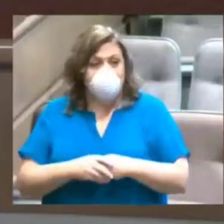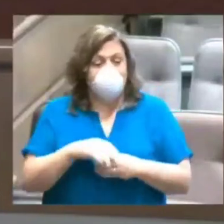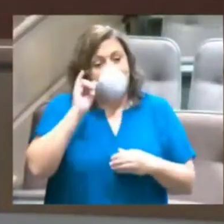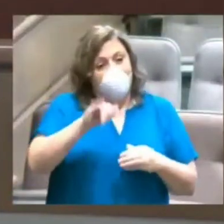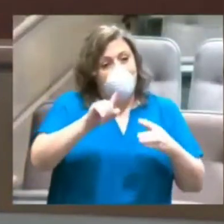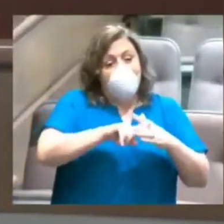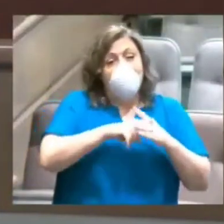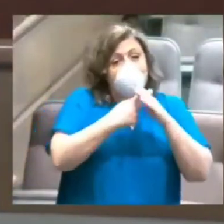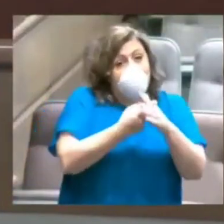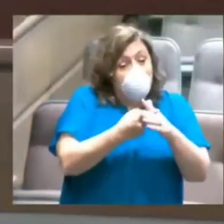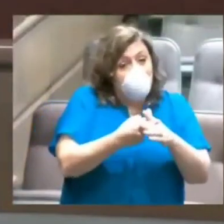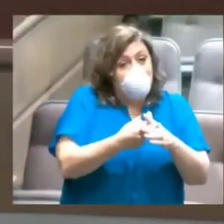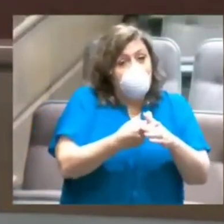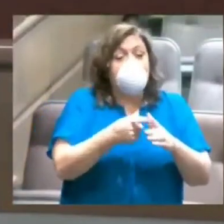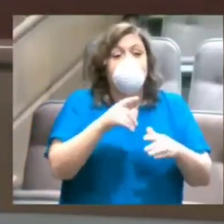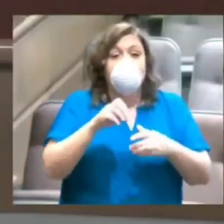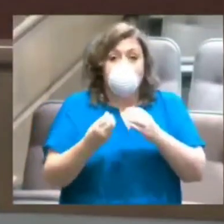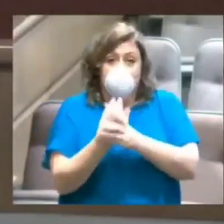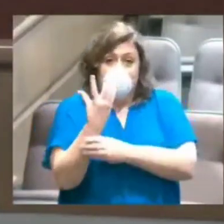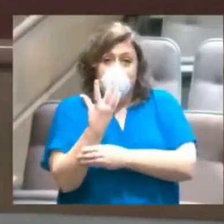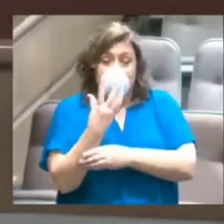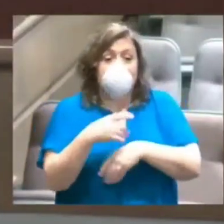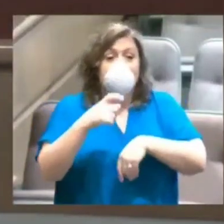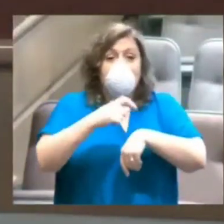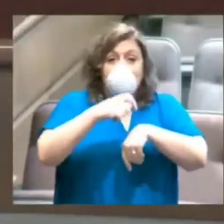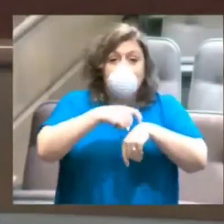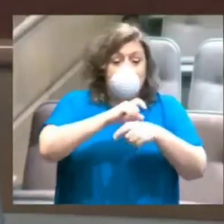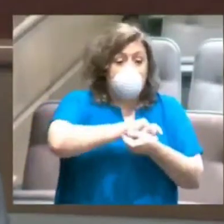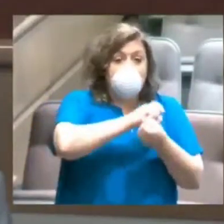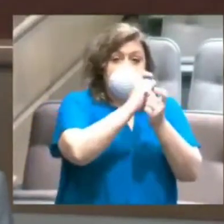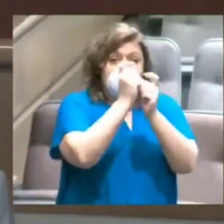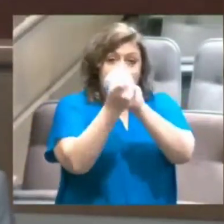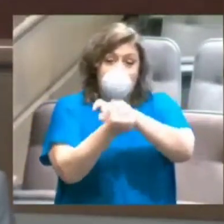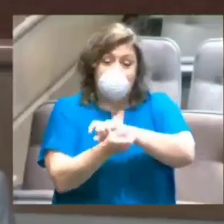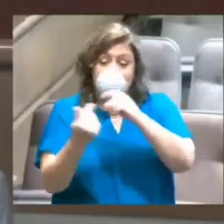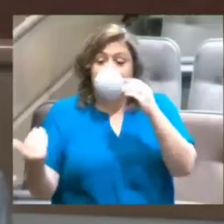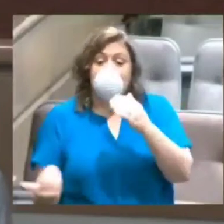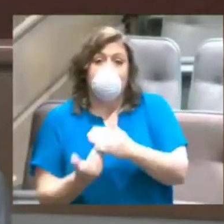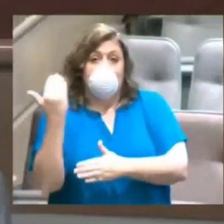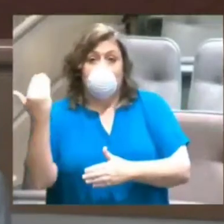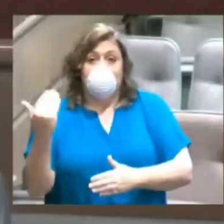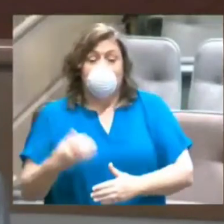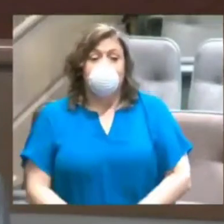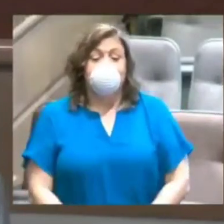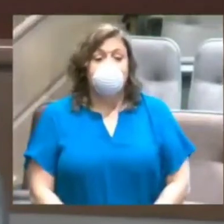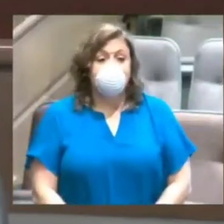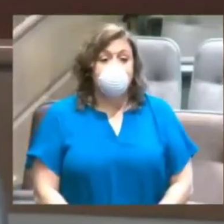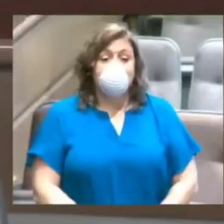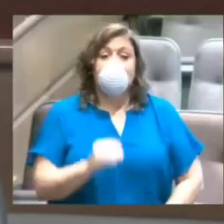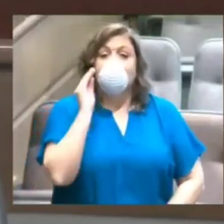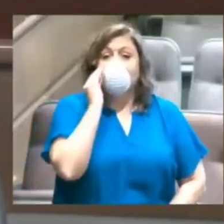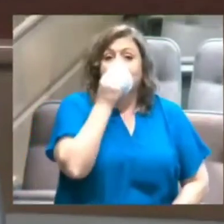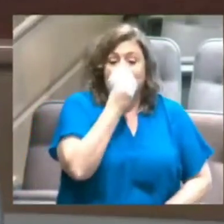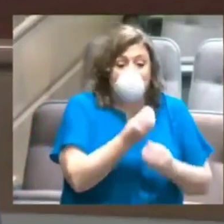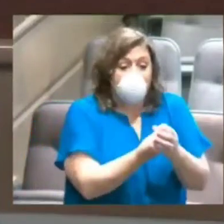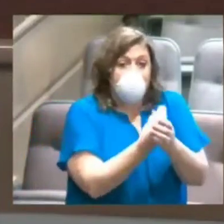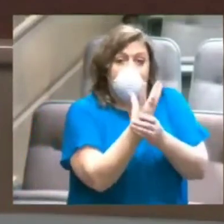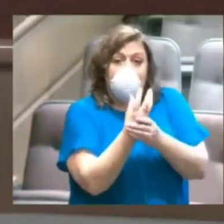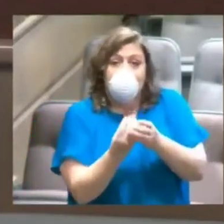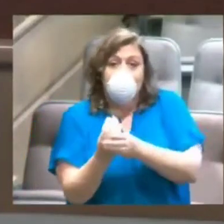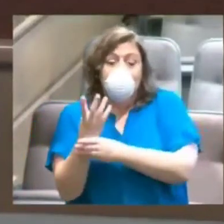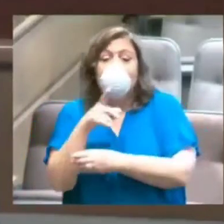spring, a time of transformation and renewal. The flowers bloom, the birds